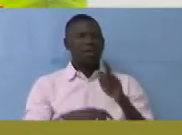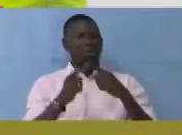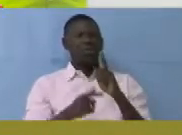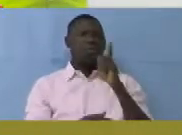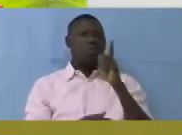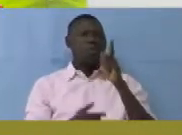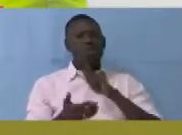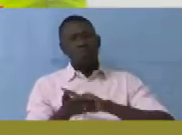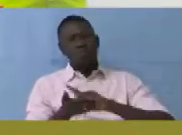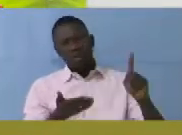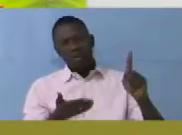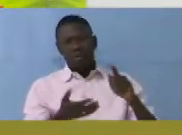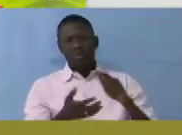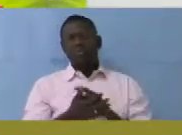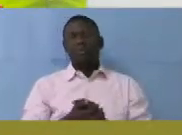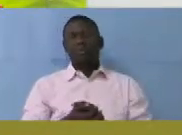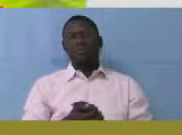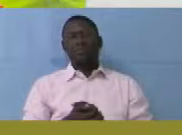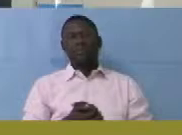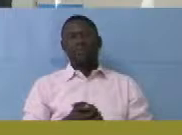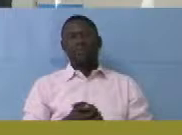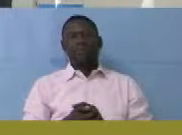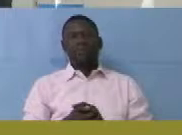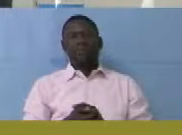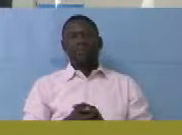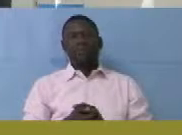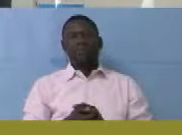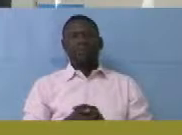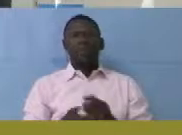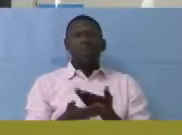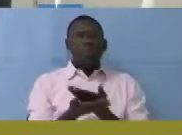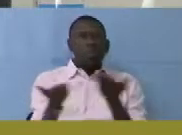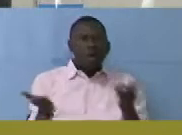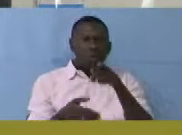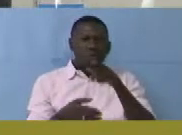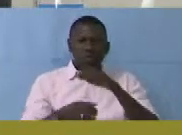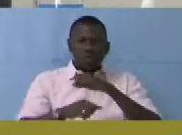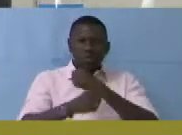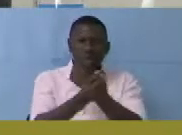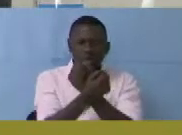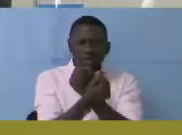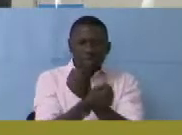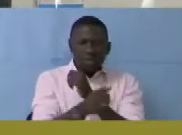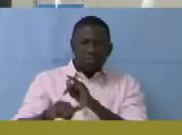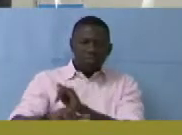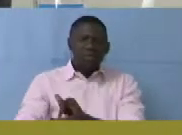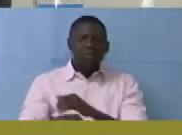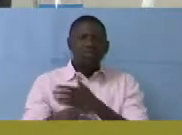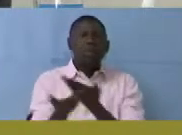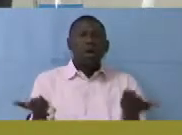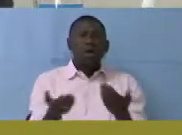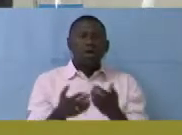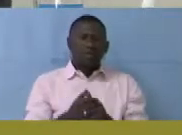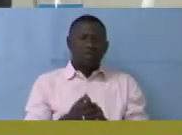I local fancy member of Dinkrato. Where were you detained? Yes, in Dimindola. NIA there.